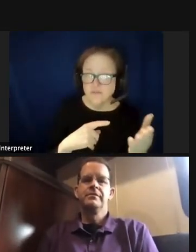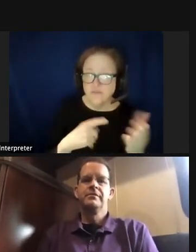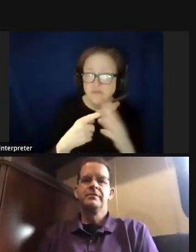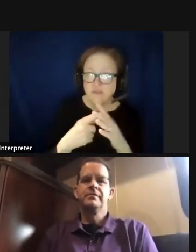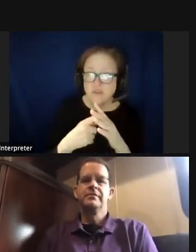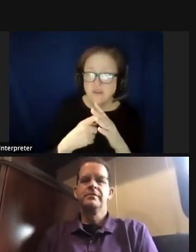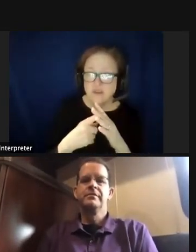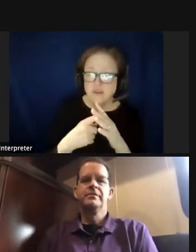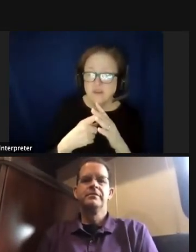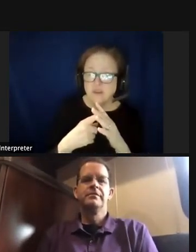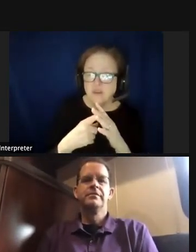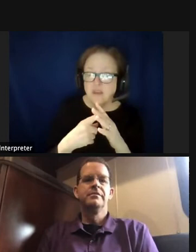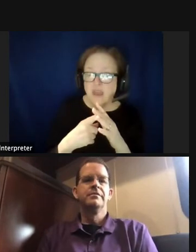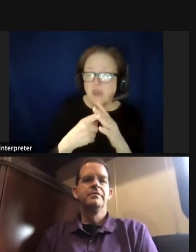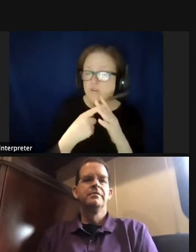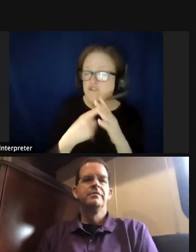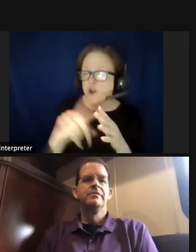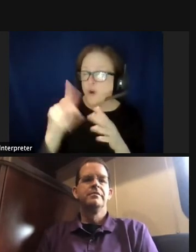Montesino.